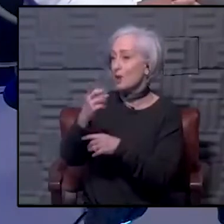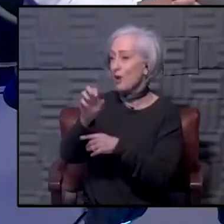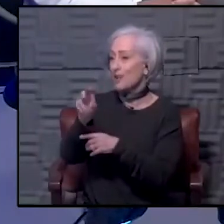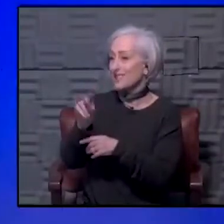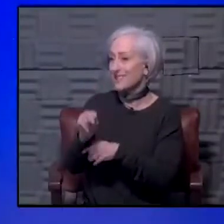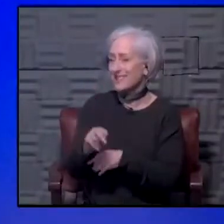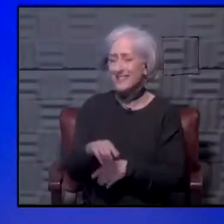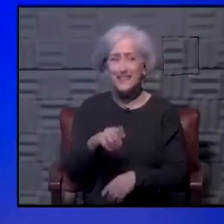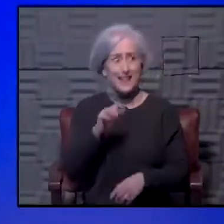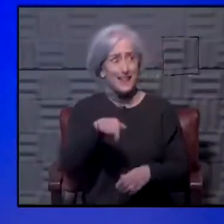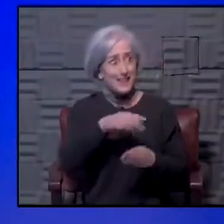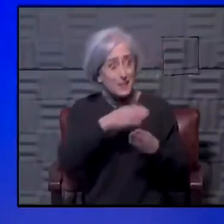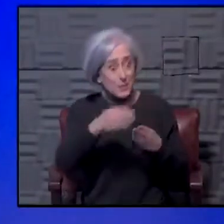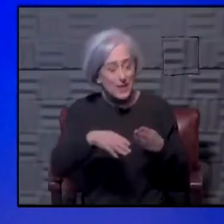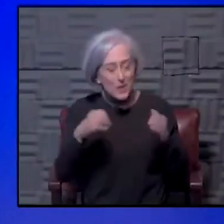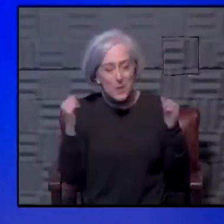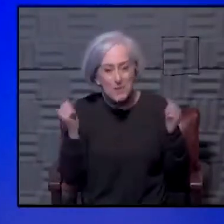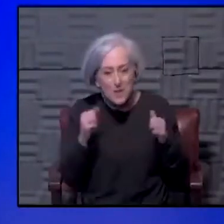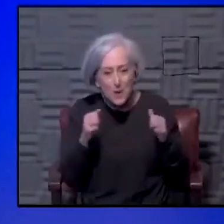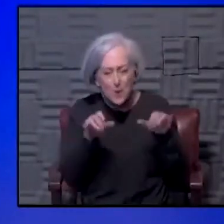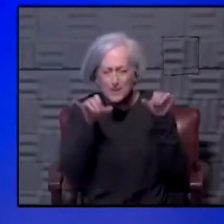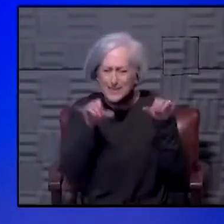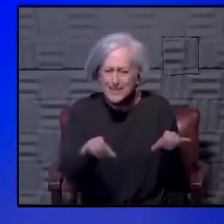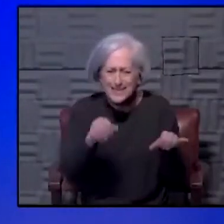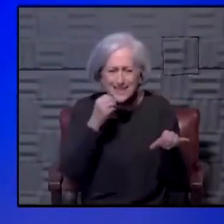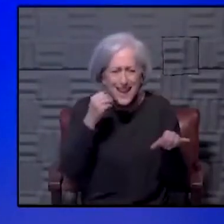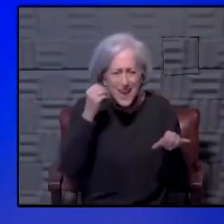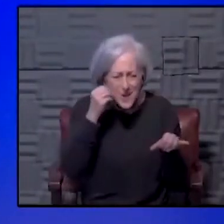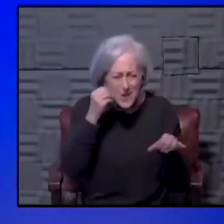cold this weekend. Everybody stay inside.